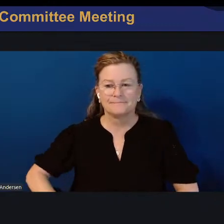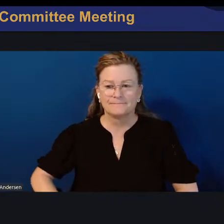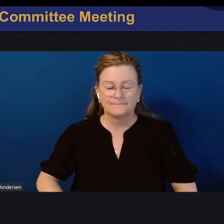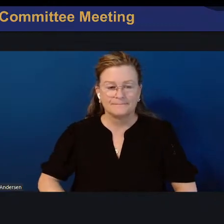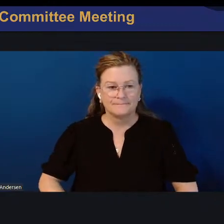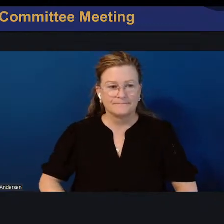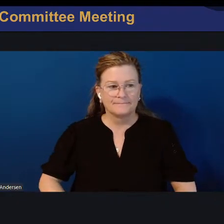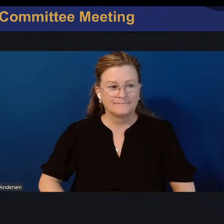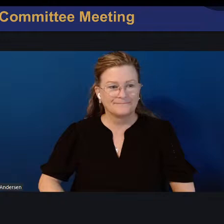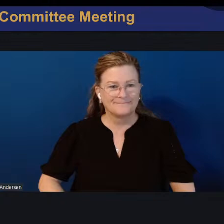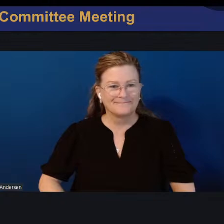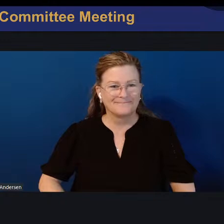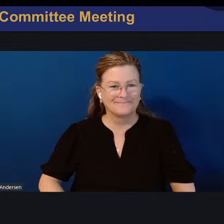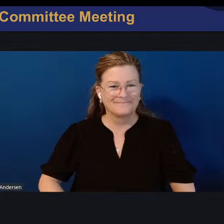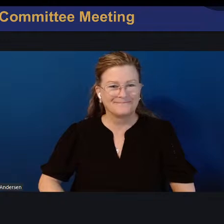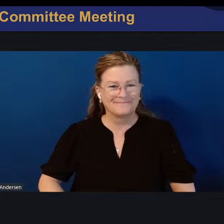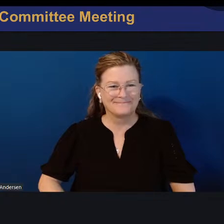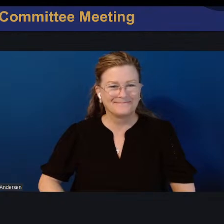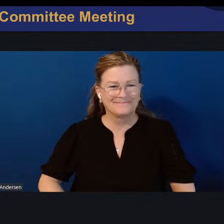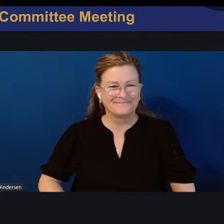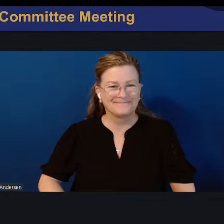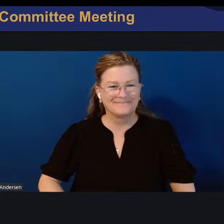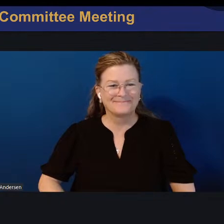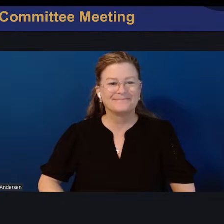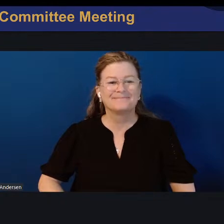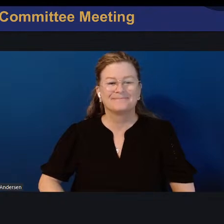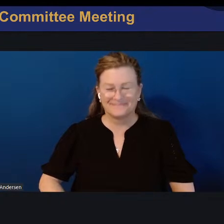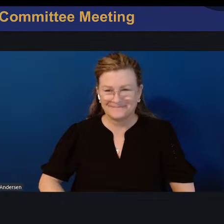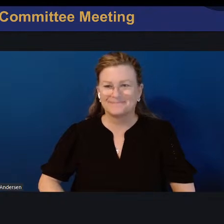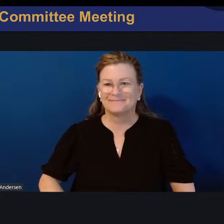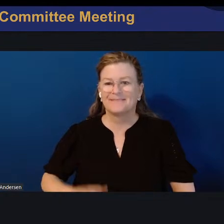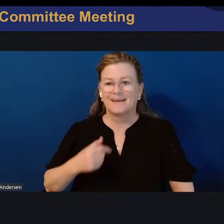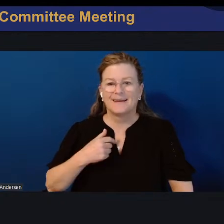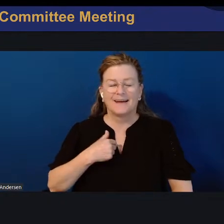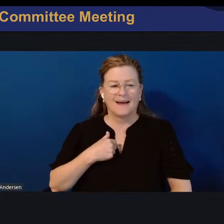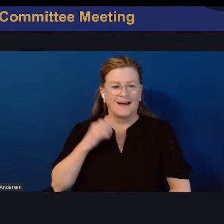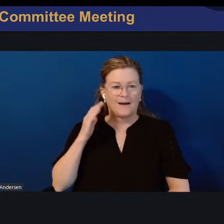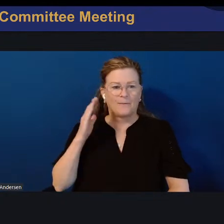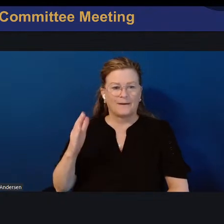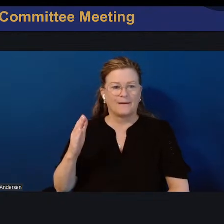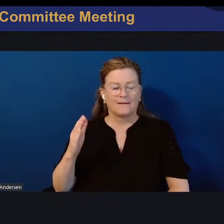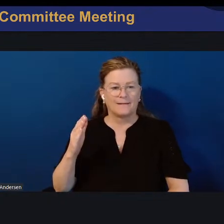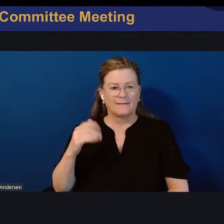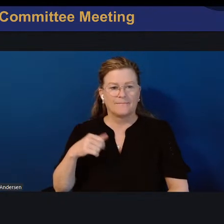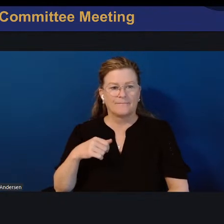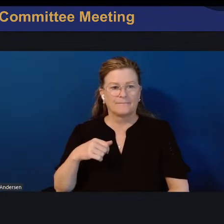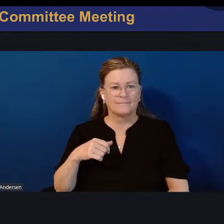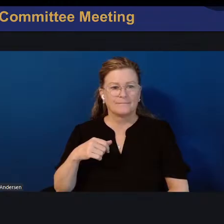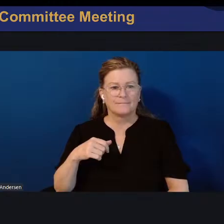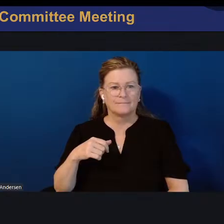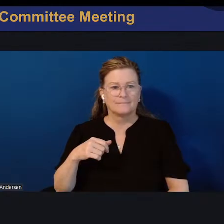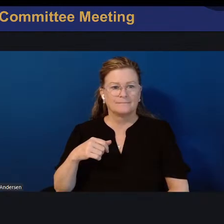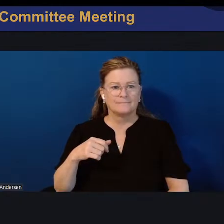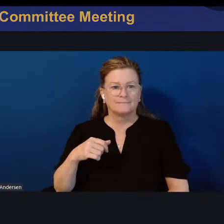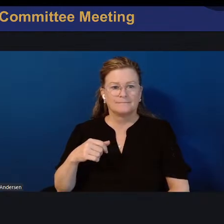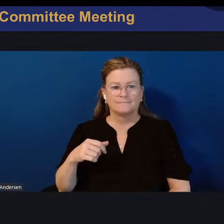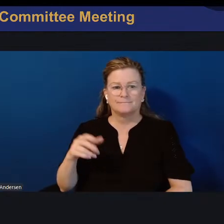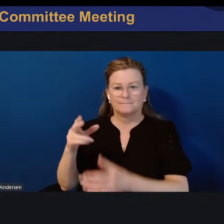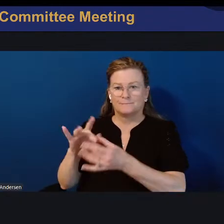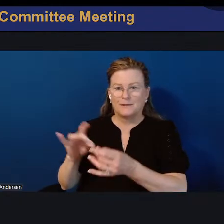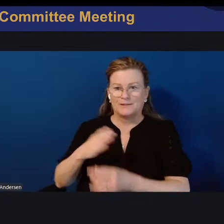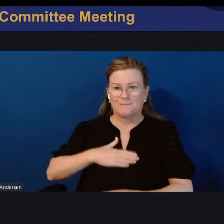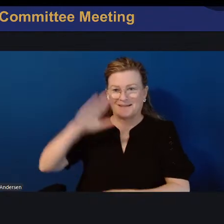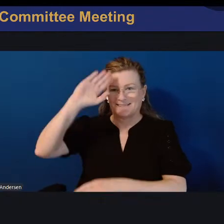I'm going to call out my son,